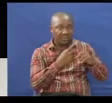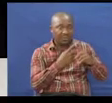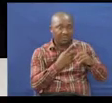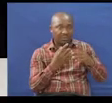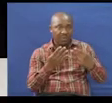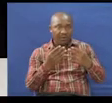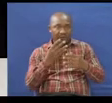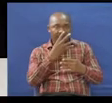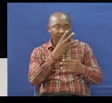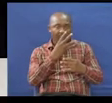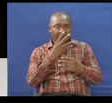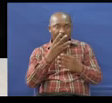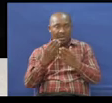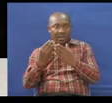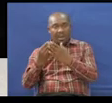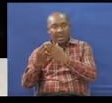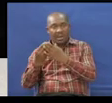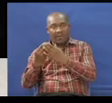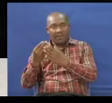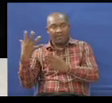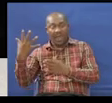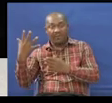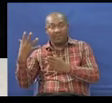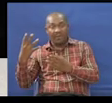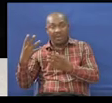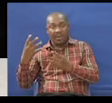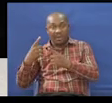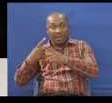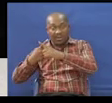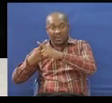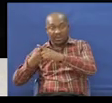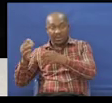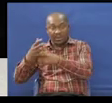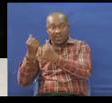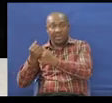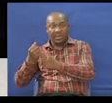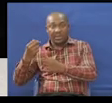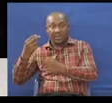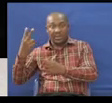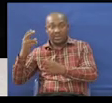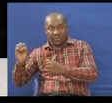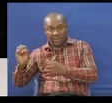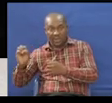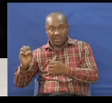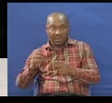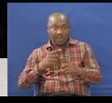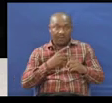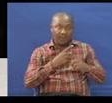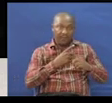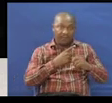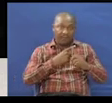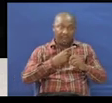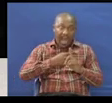9? No. Here, 4 and 5, you multiply them, they give you 20. If you add them, yes,